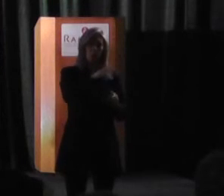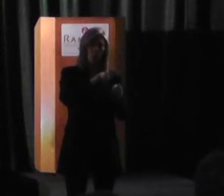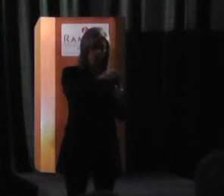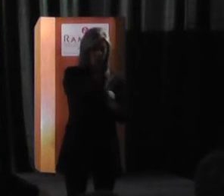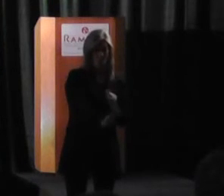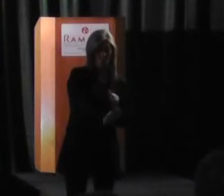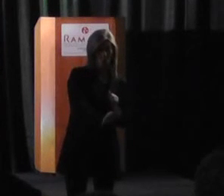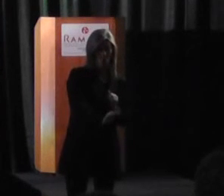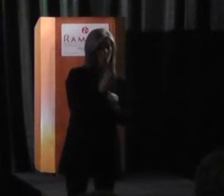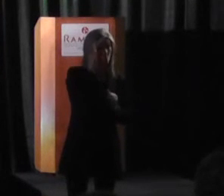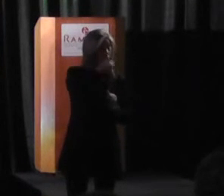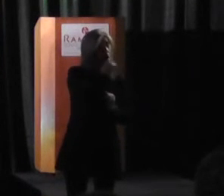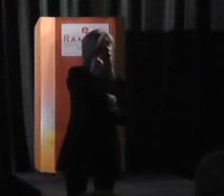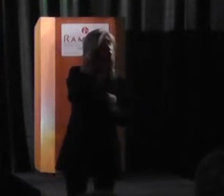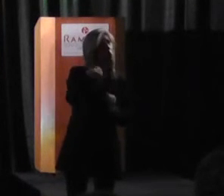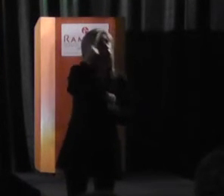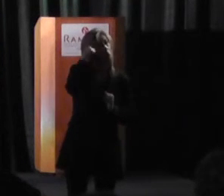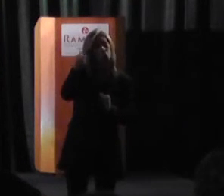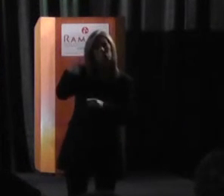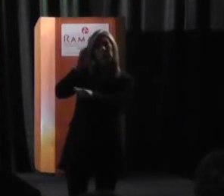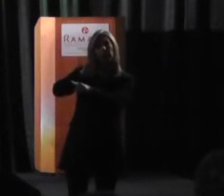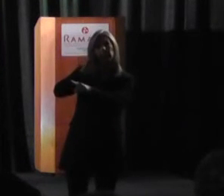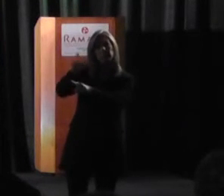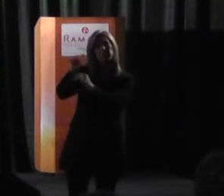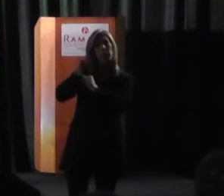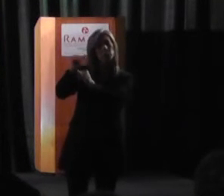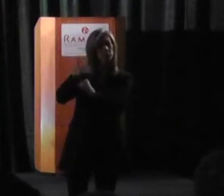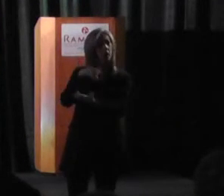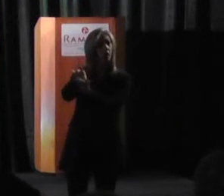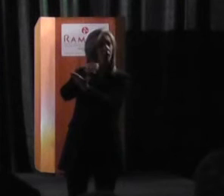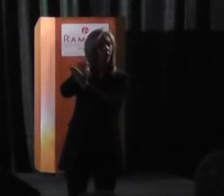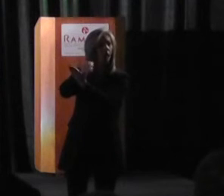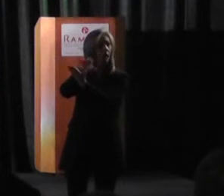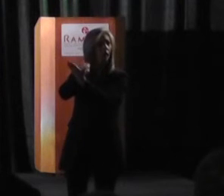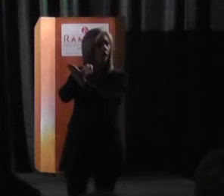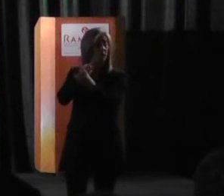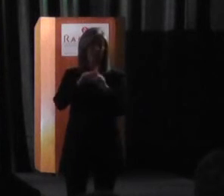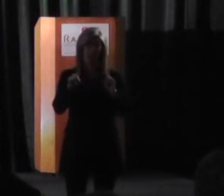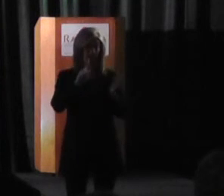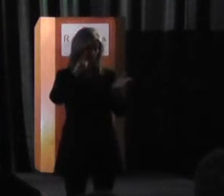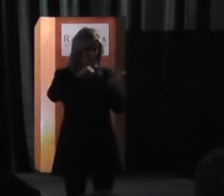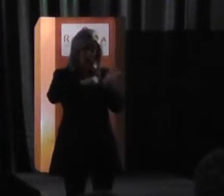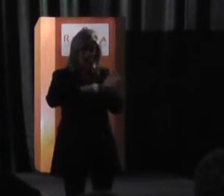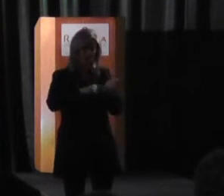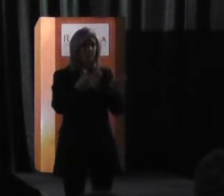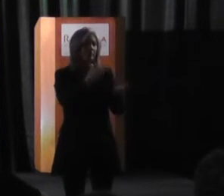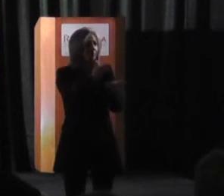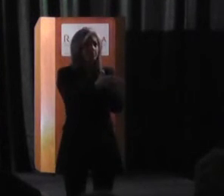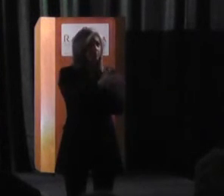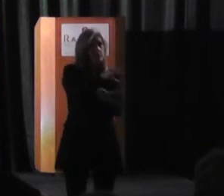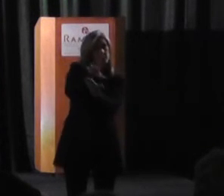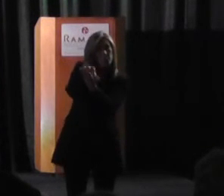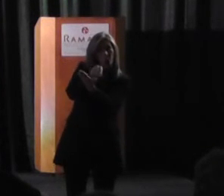was imitating his cousin who also stuttered. Research tells us that it wouldn't be due to imitating his cousin, but